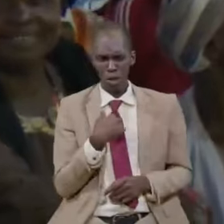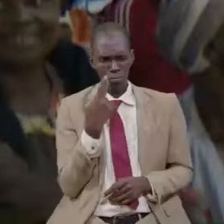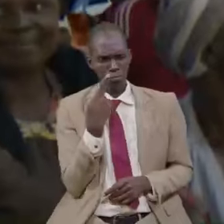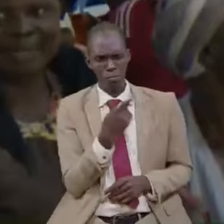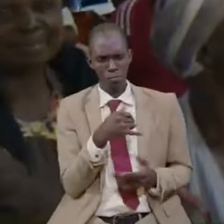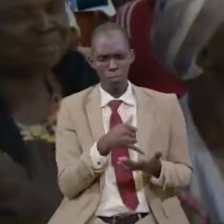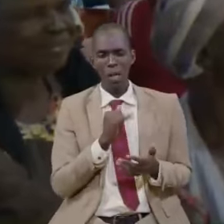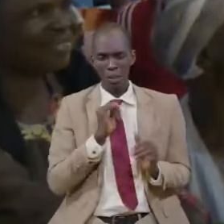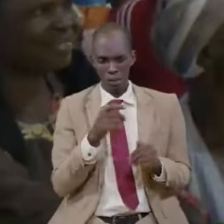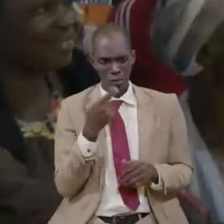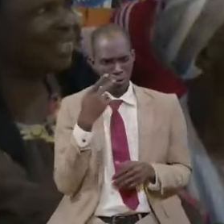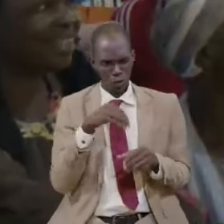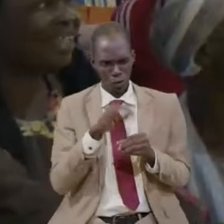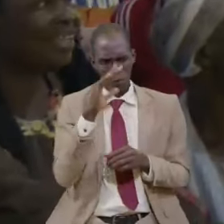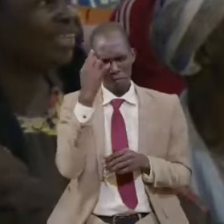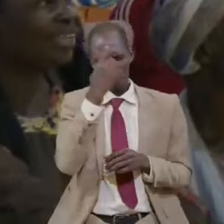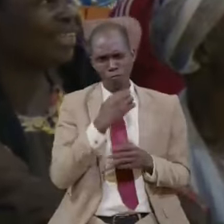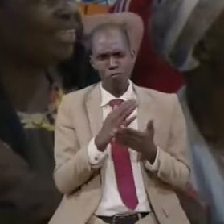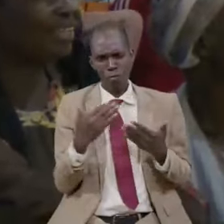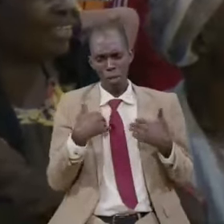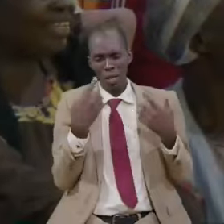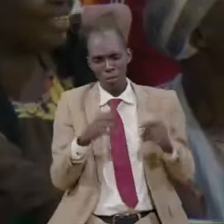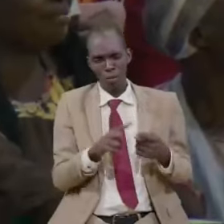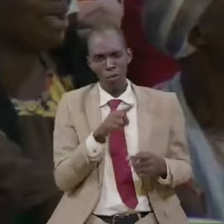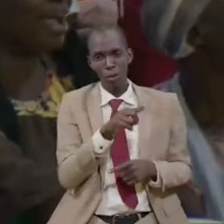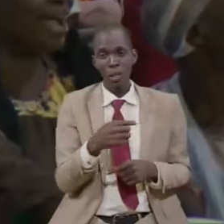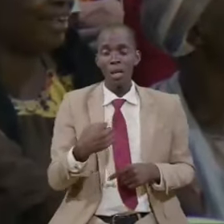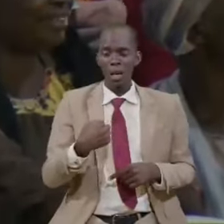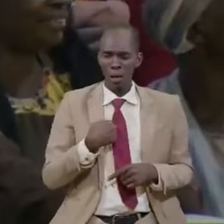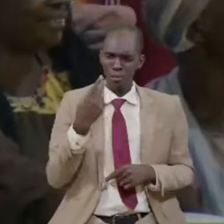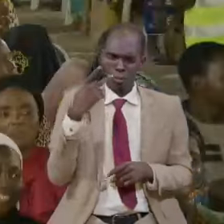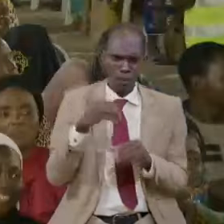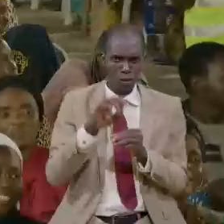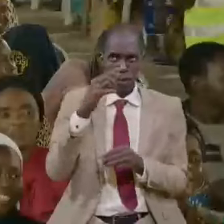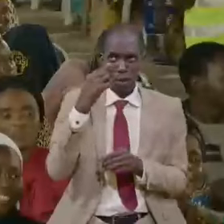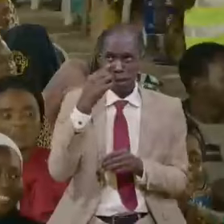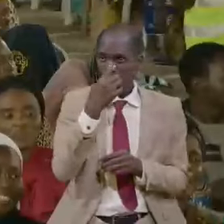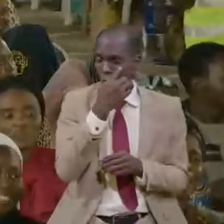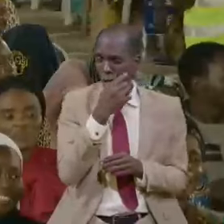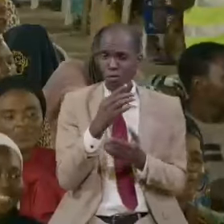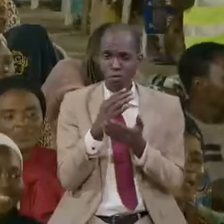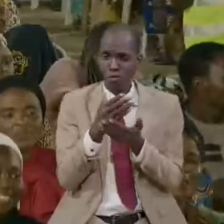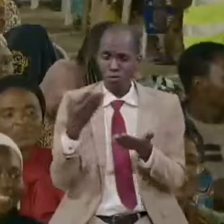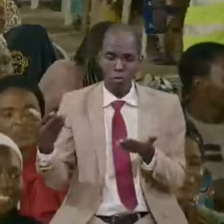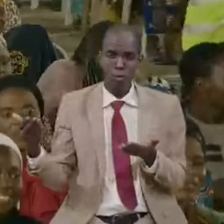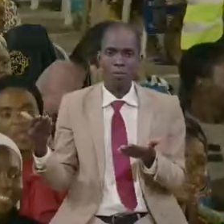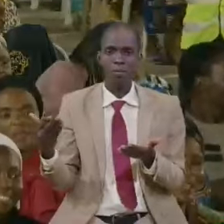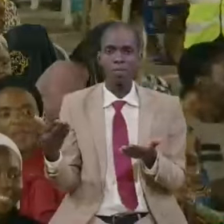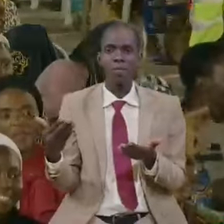face. I said, I see it in your eyeball. Something happened to